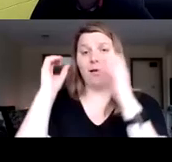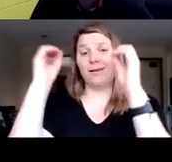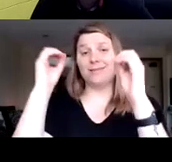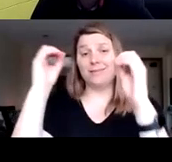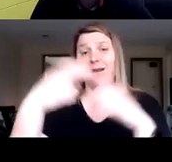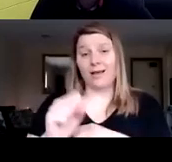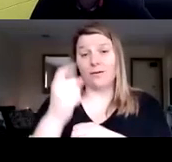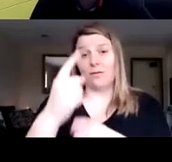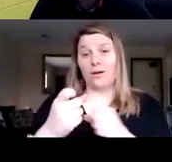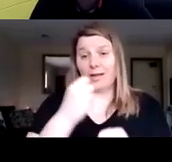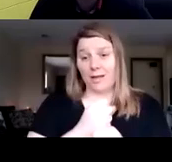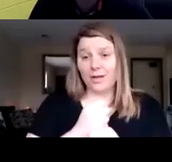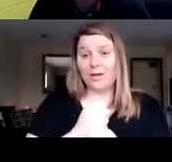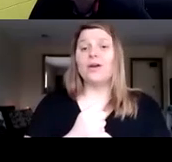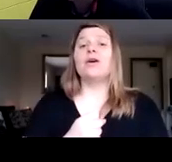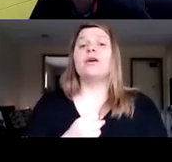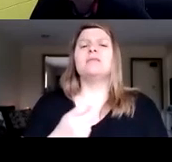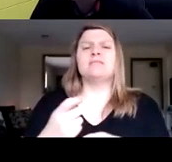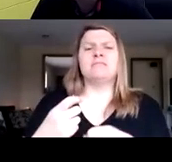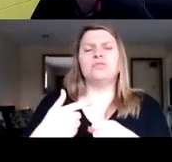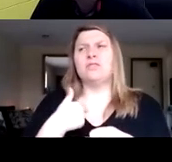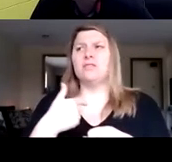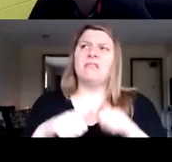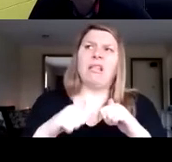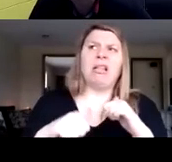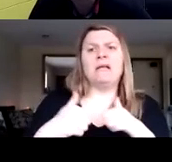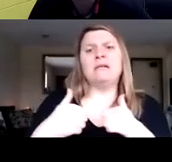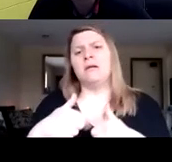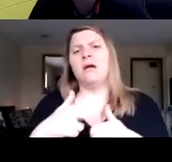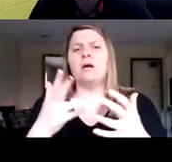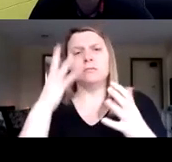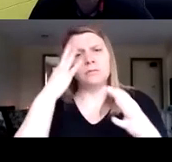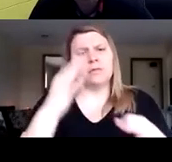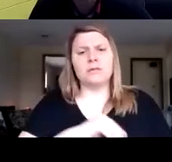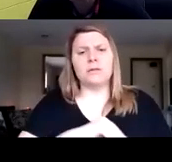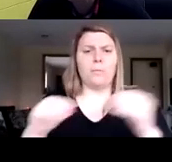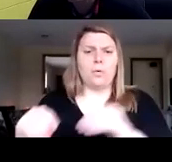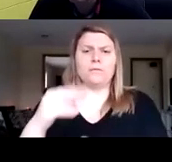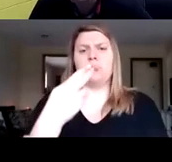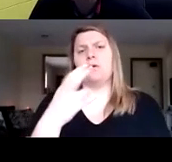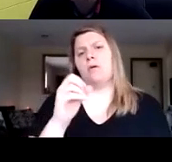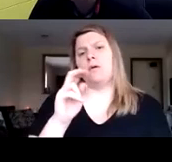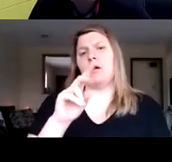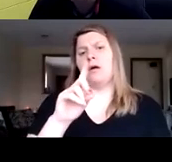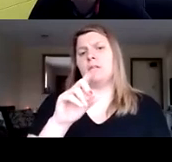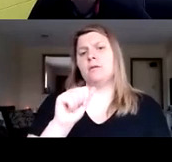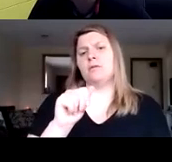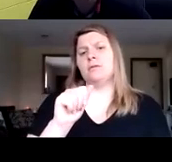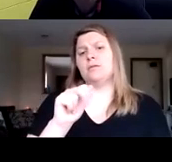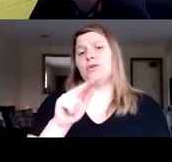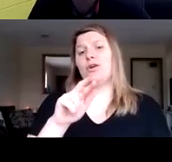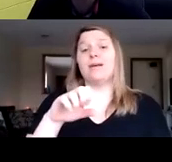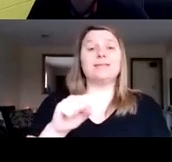year, became a little restless, decided to move to Honduras despite not speaking